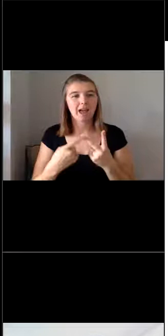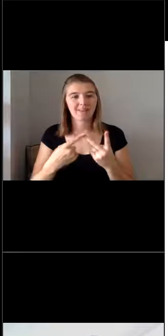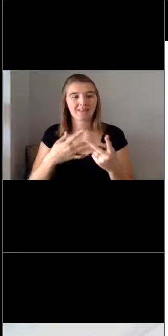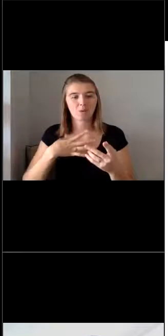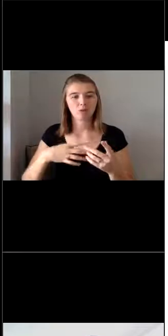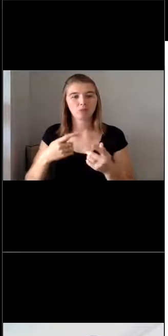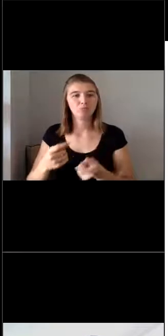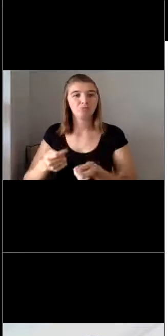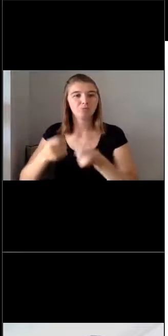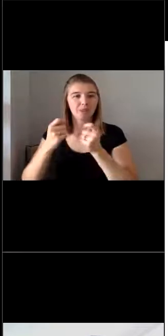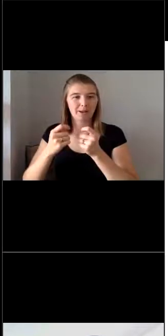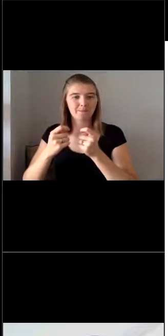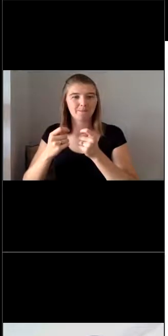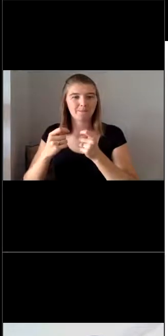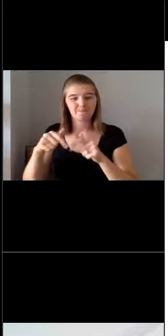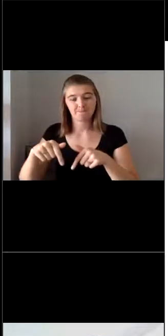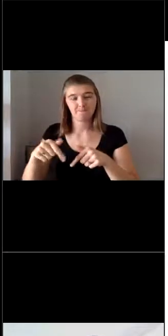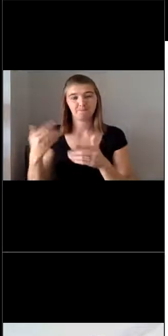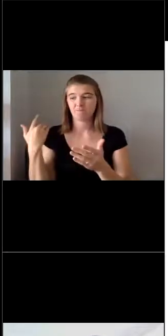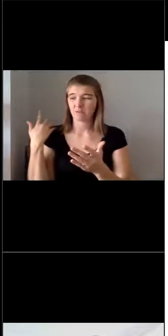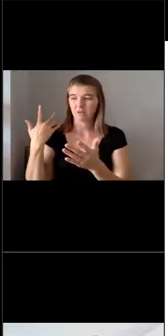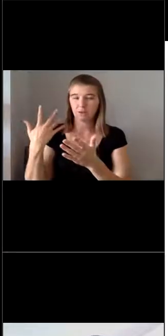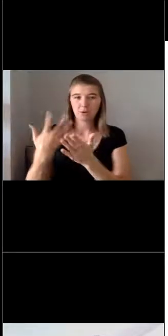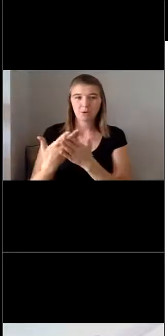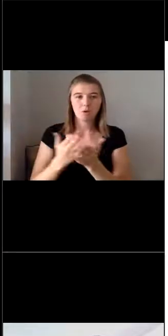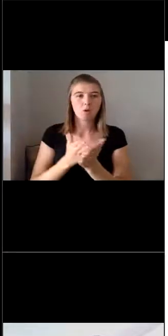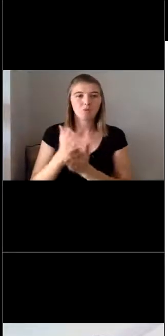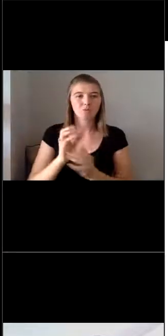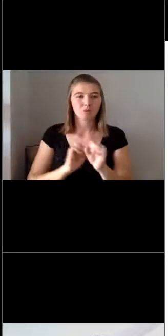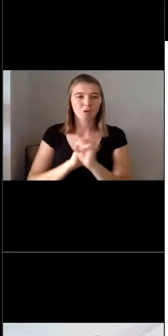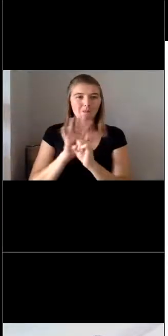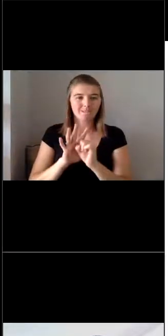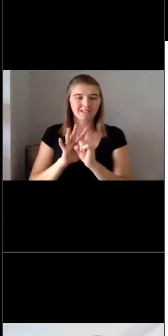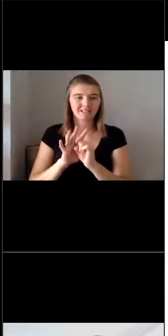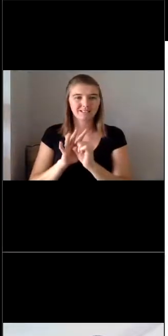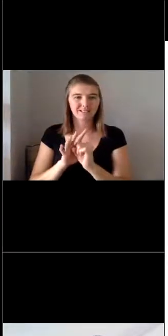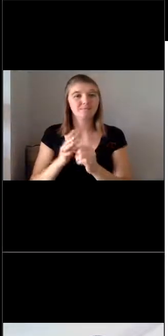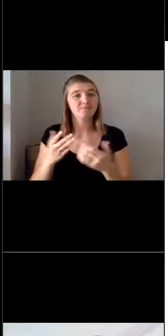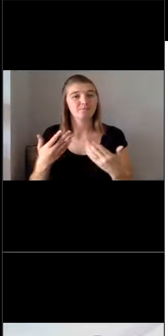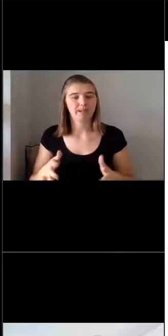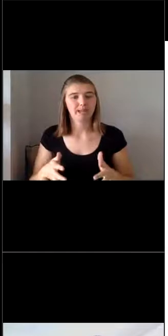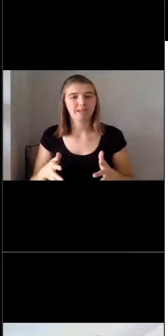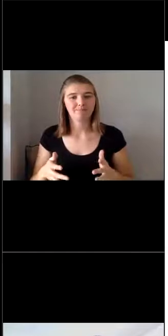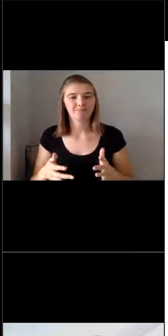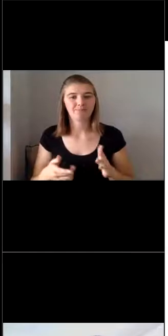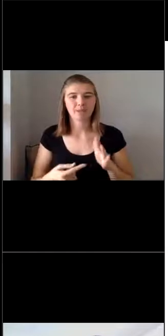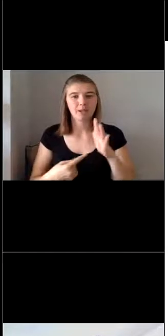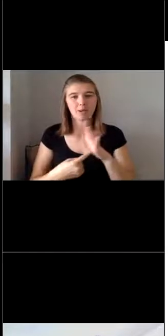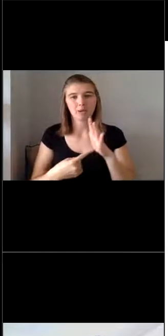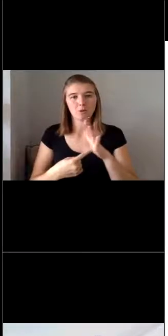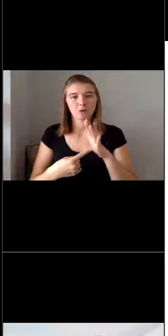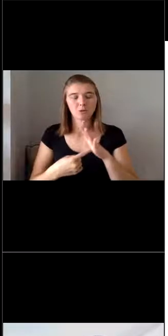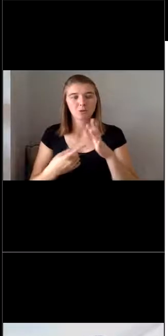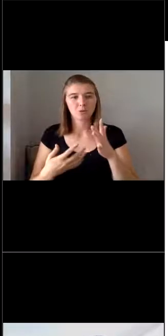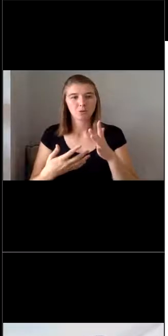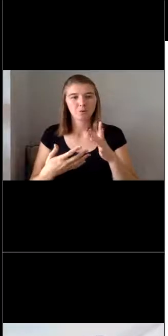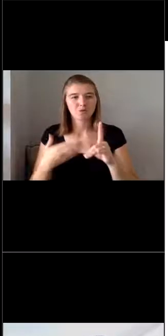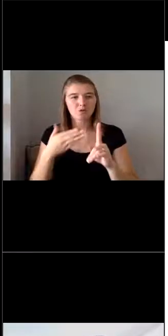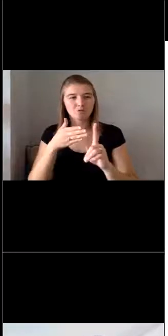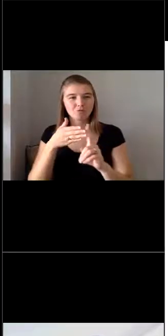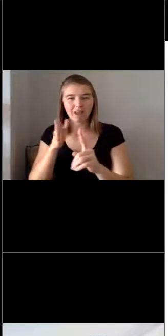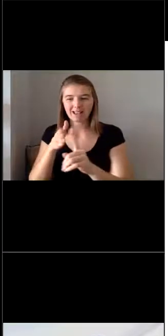call out, is that throughout this, it's really important that we continue to recognize and reward